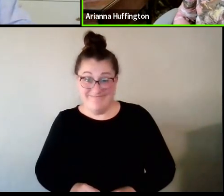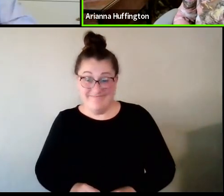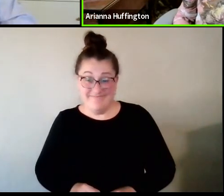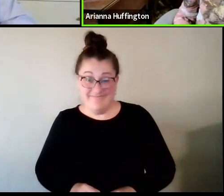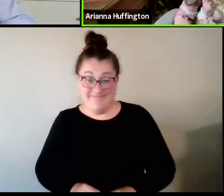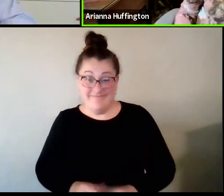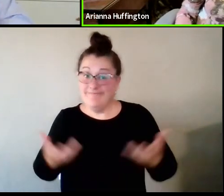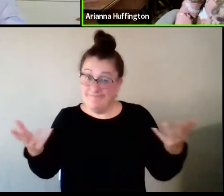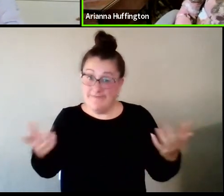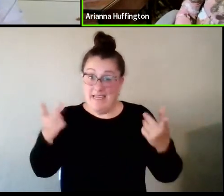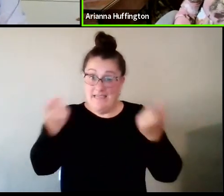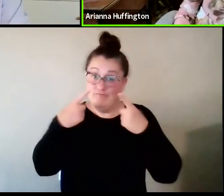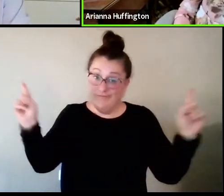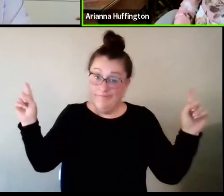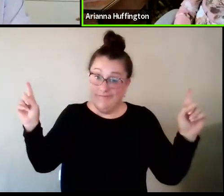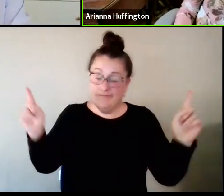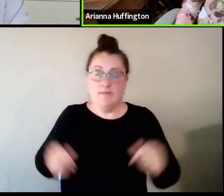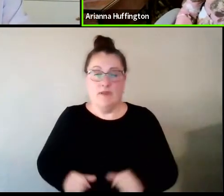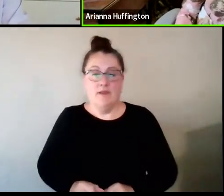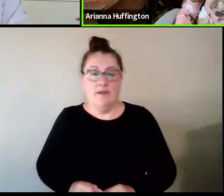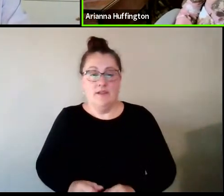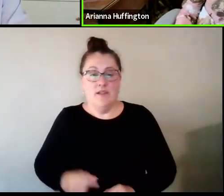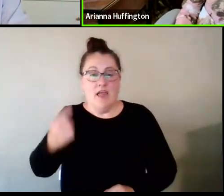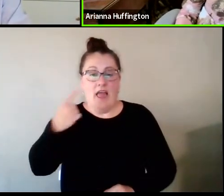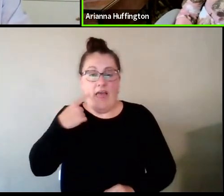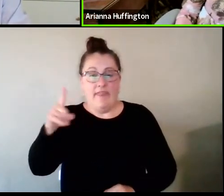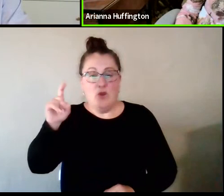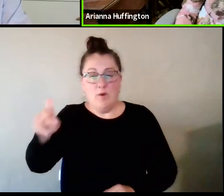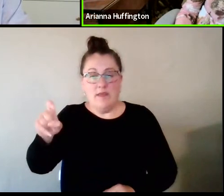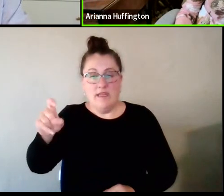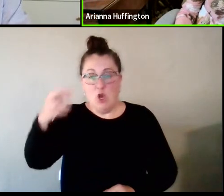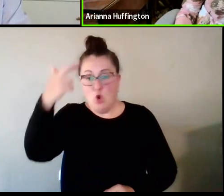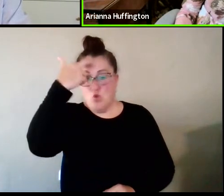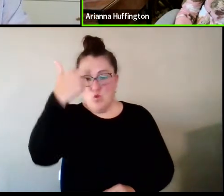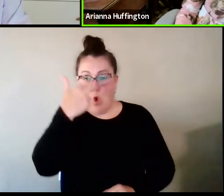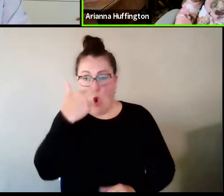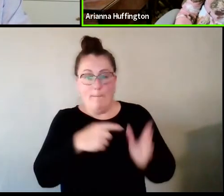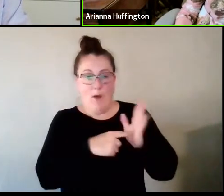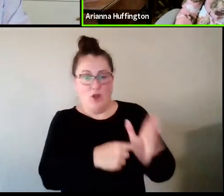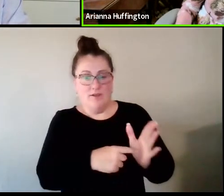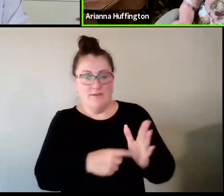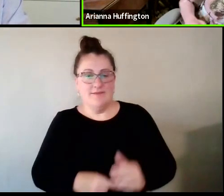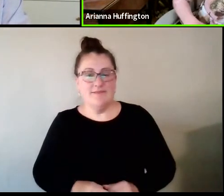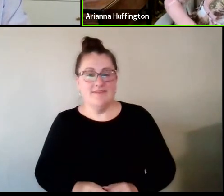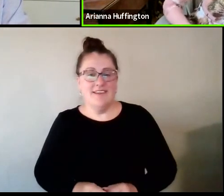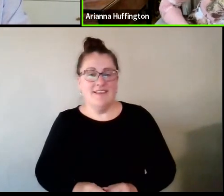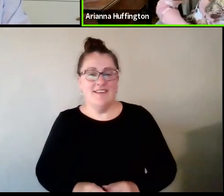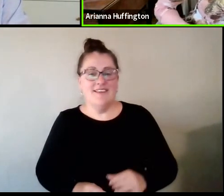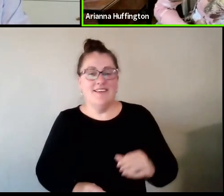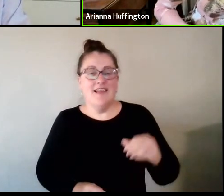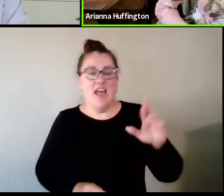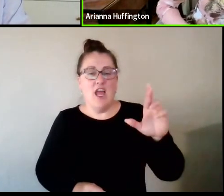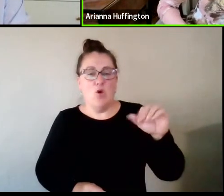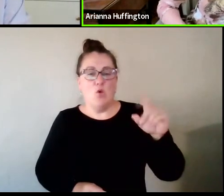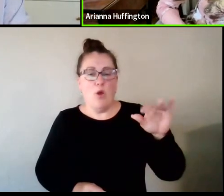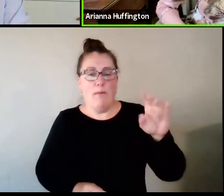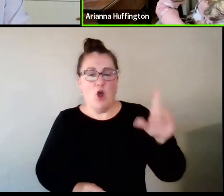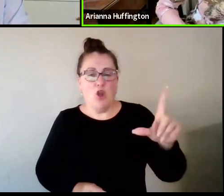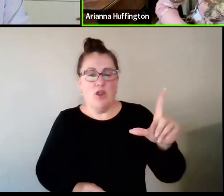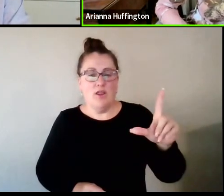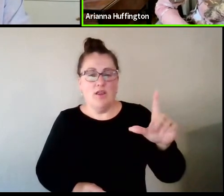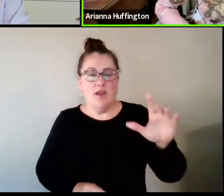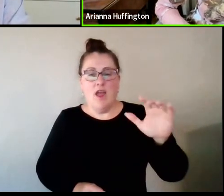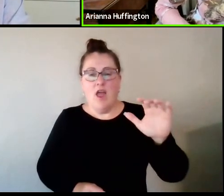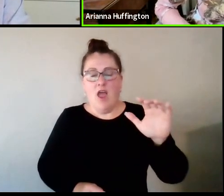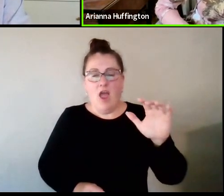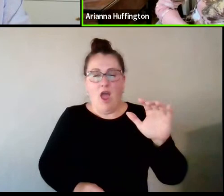And he did it. So I think we all need role models. So for me, Marcus Aurelius is a great role